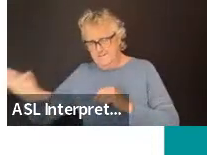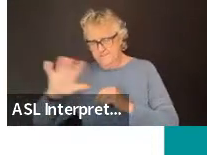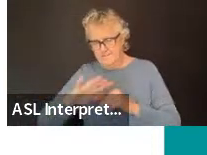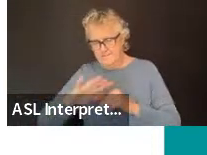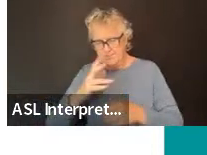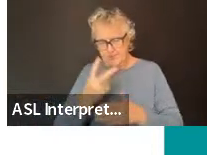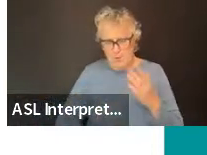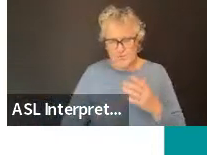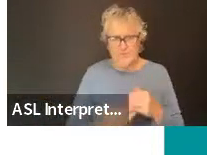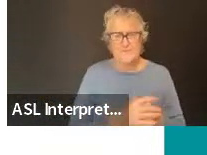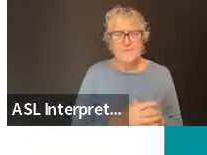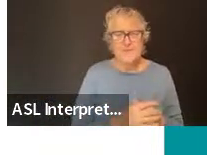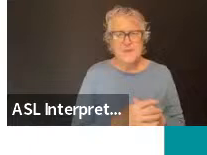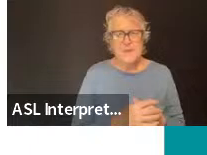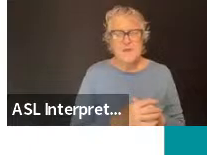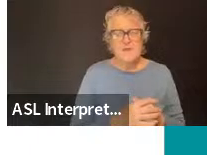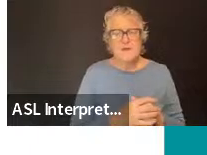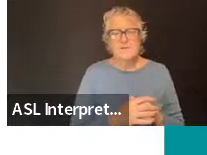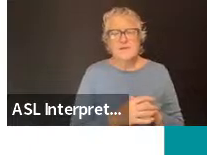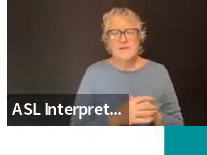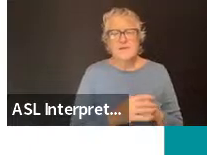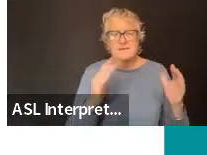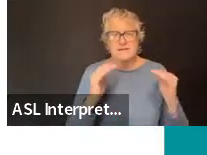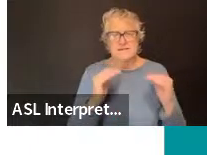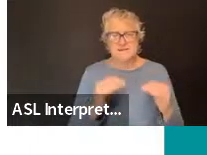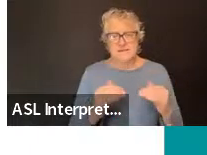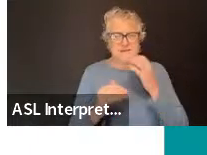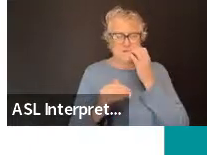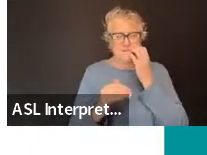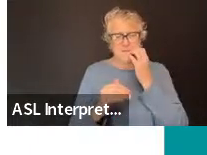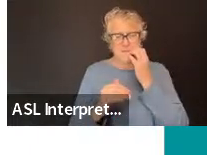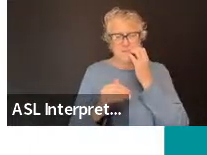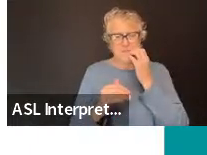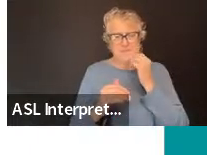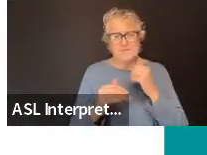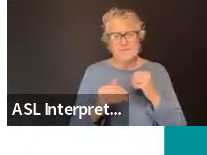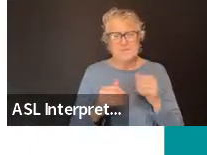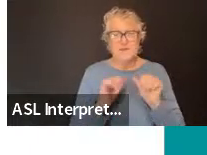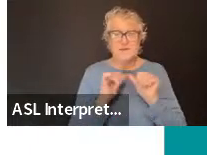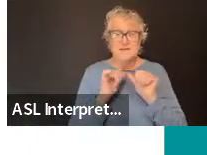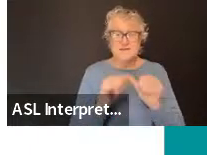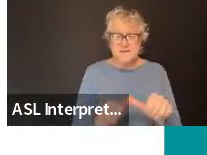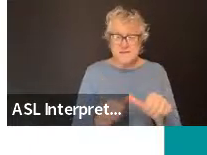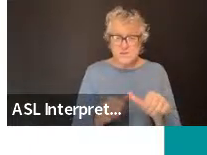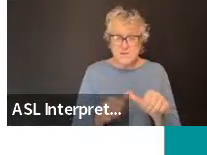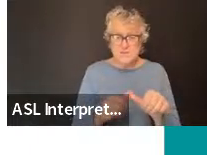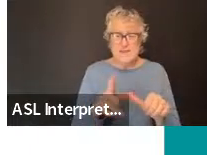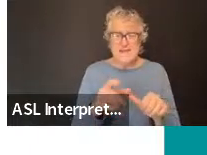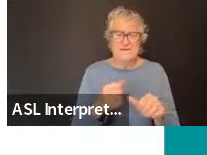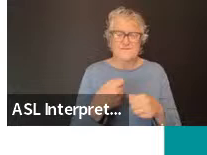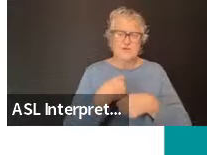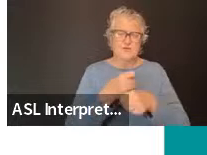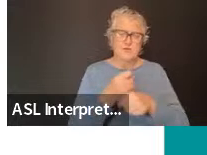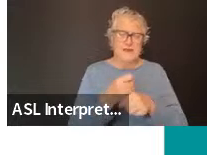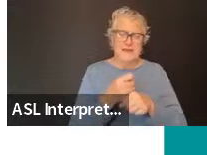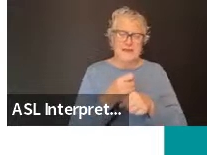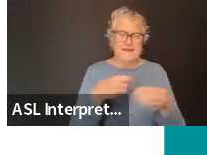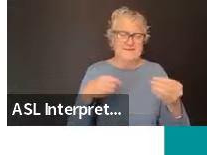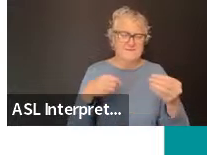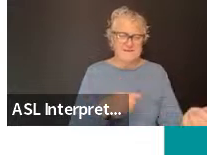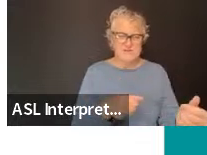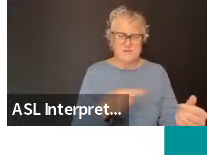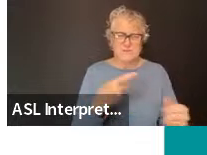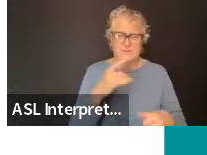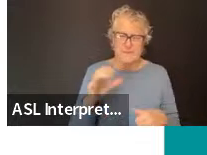key locations, integrating design elements to improve user experience. Design active transportation facilities to create